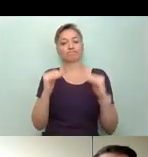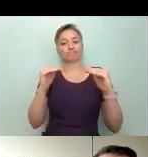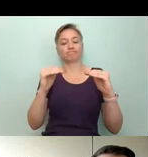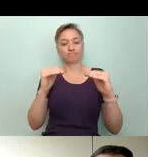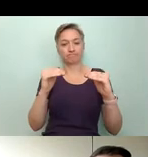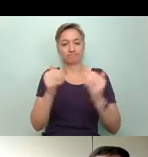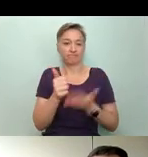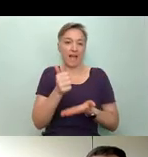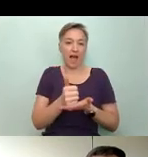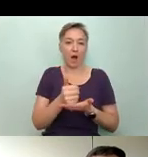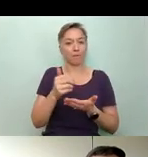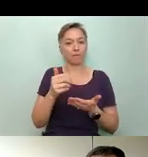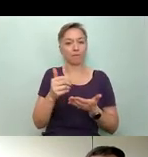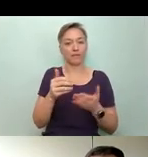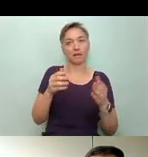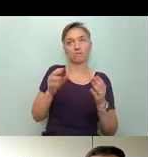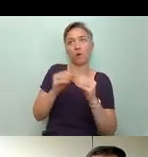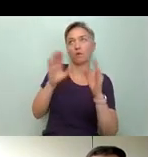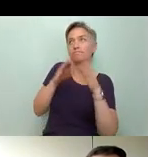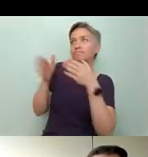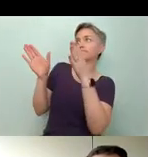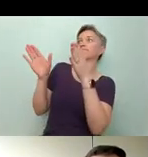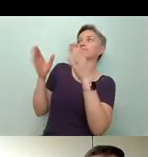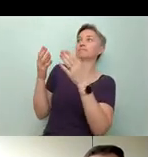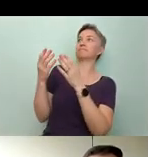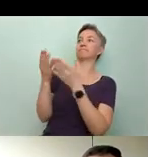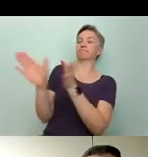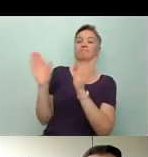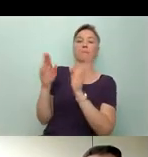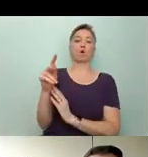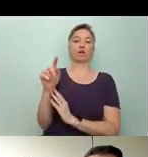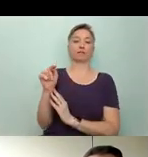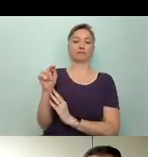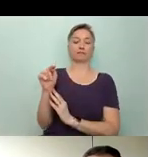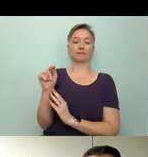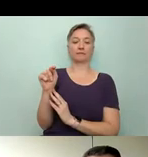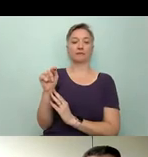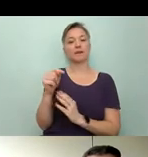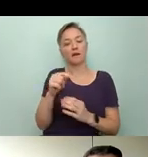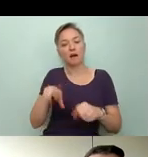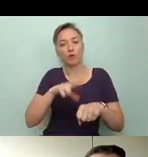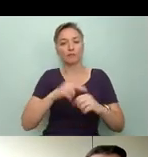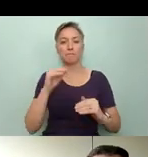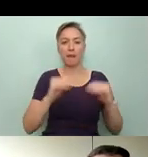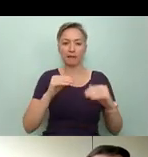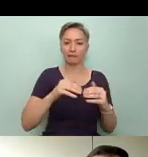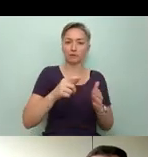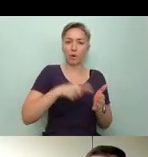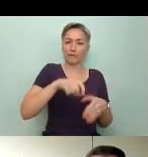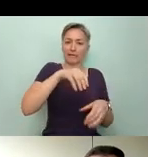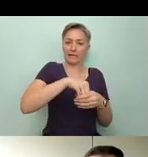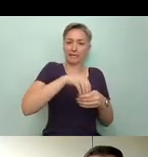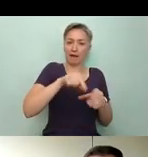Career Path Modernization Project, shift our focus toward that external marketplace, obviously balancing the internal equities and parities that we need, but